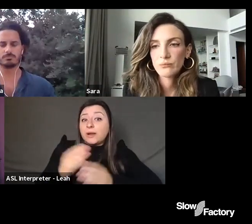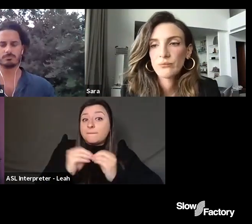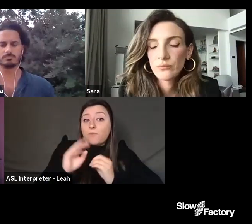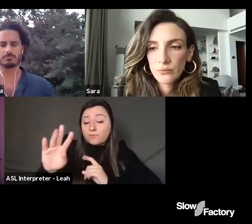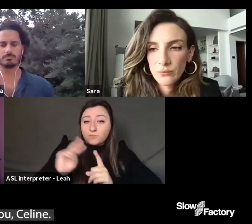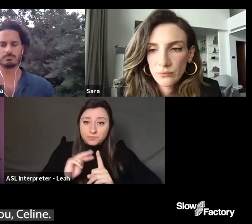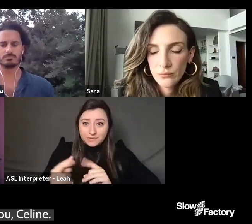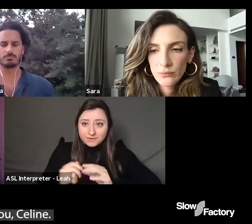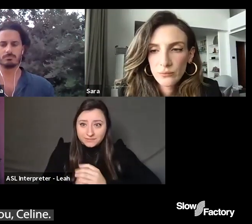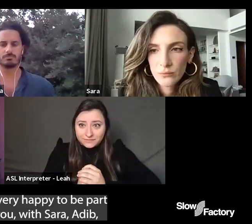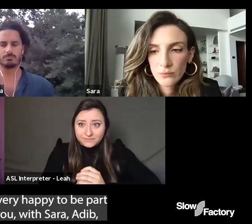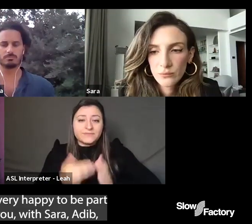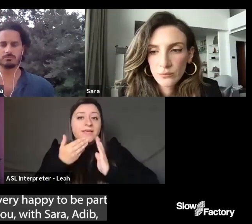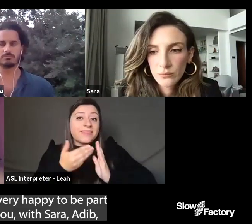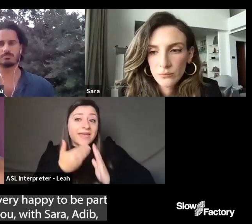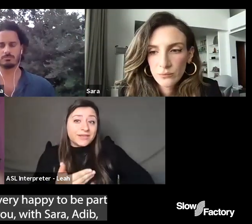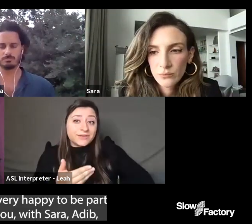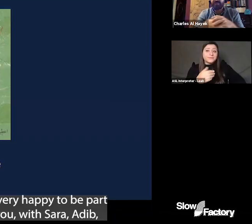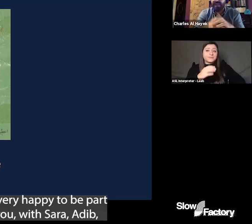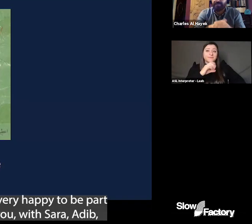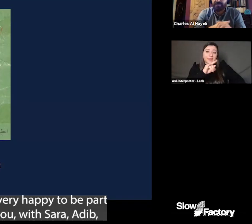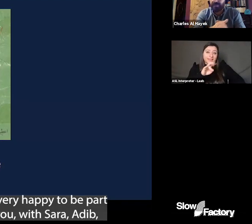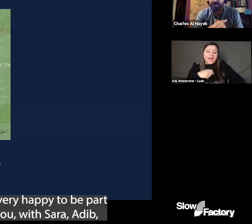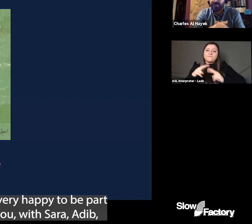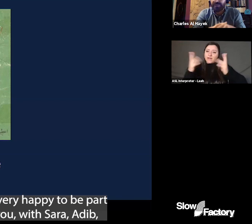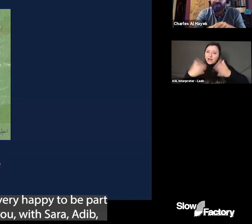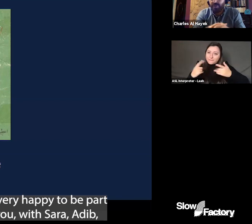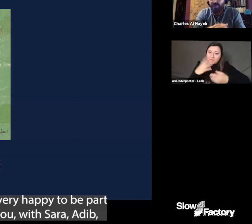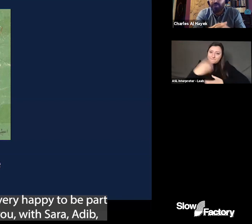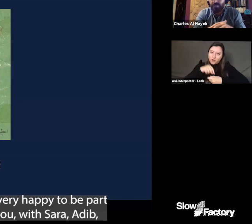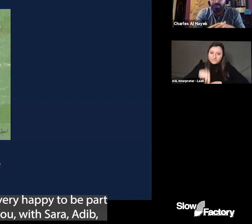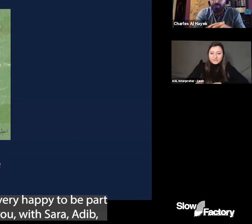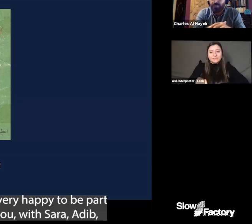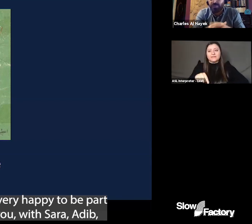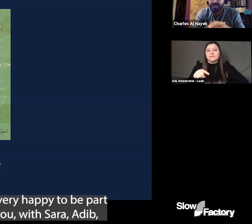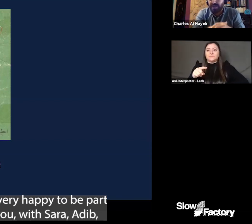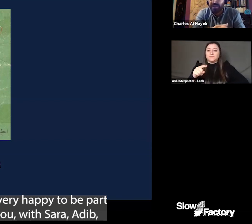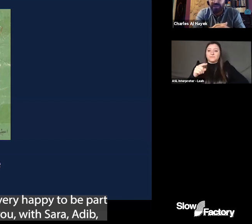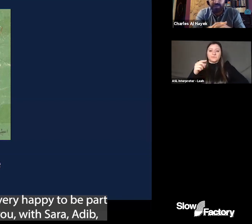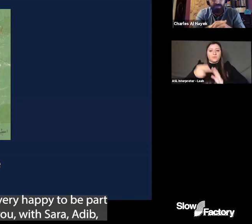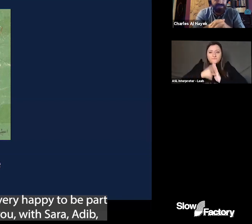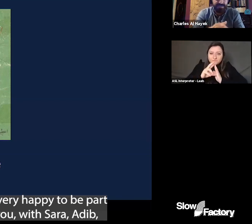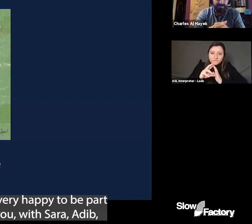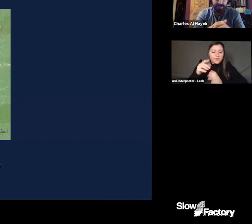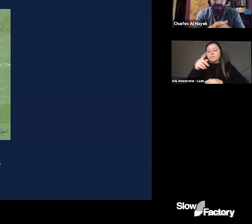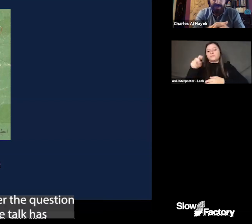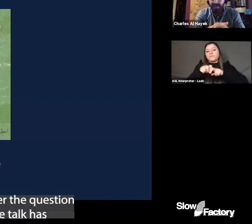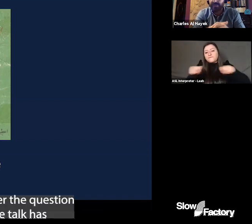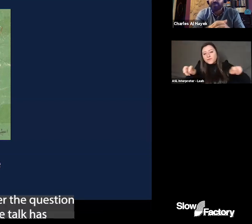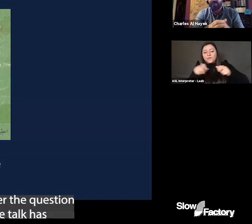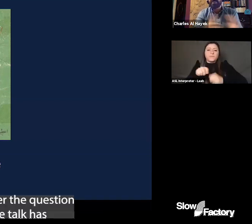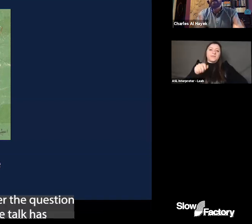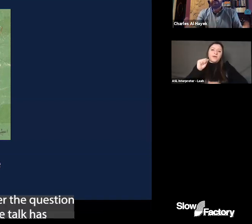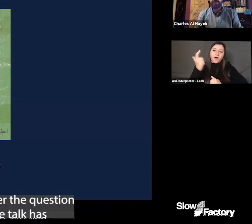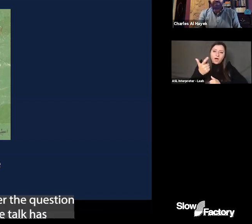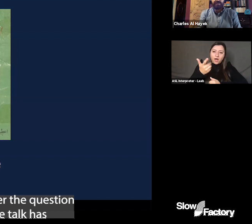perspective. Thank you, Celine. I must say that I'm very happy to be part of this talk with you, with Sarah, and with Adib. And